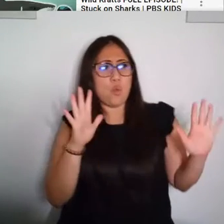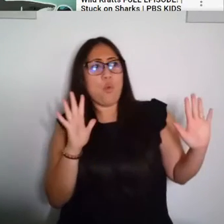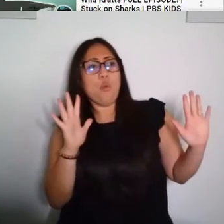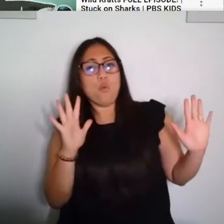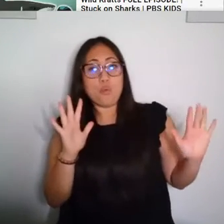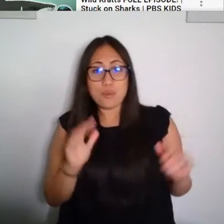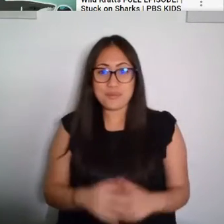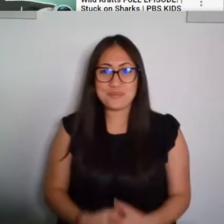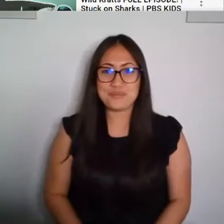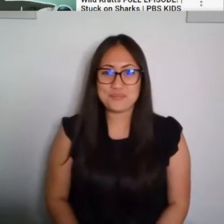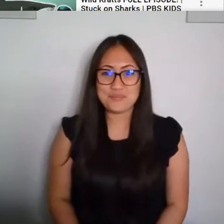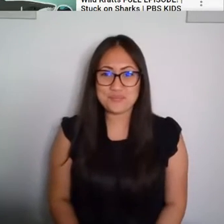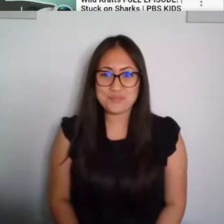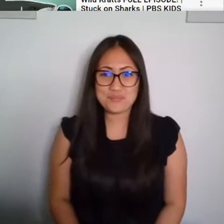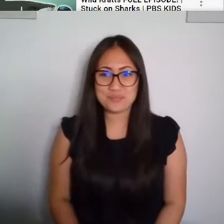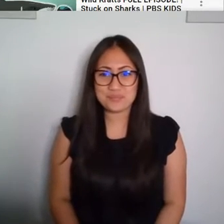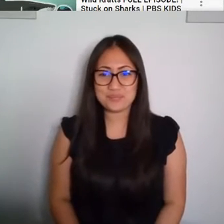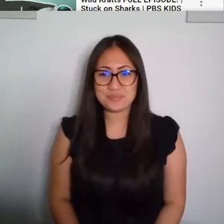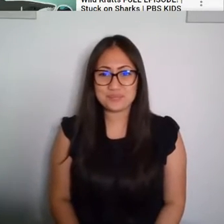whoa.